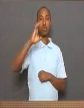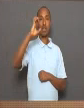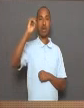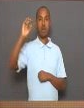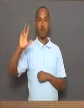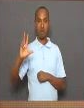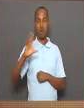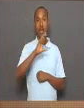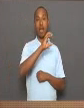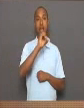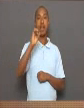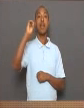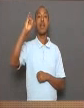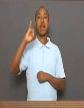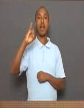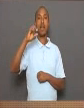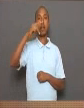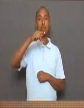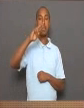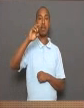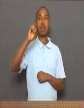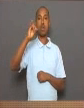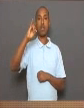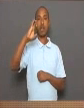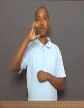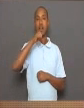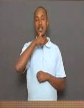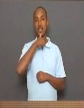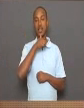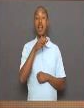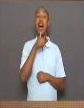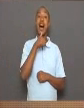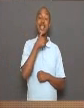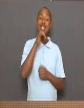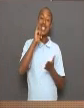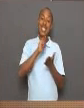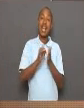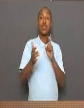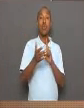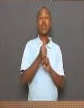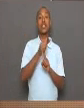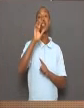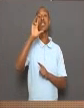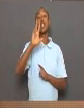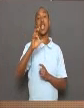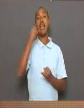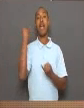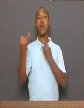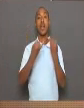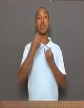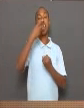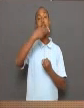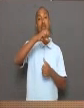called diprotic acids. Acids that contain three ionizable